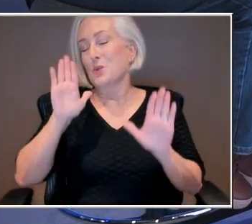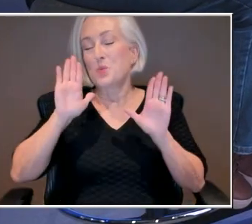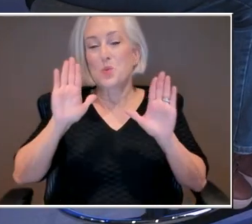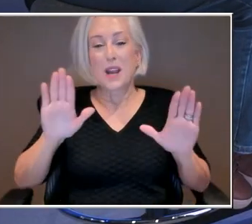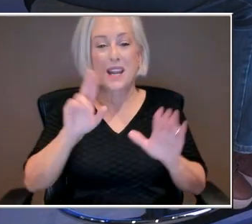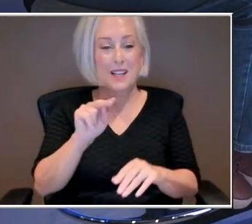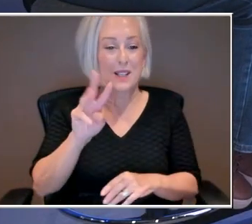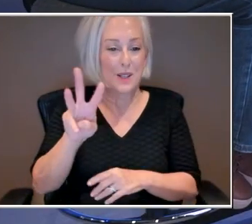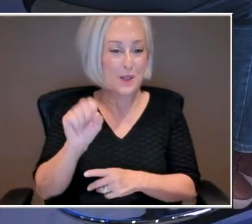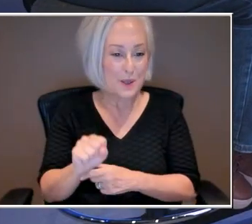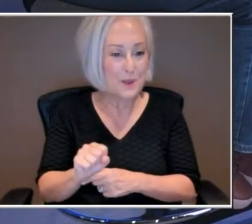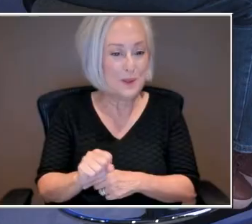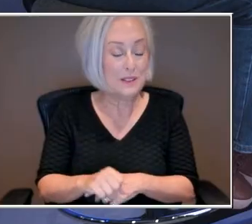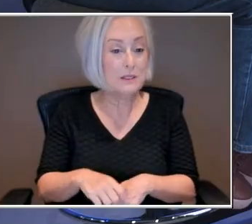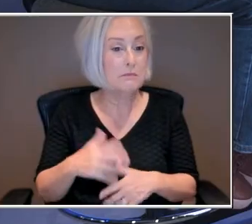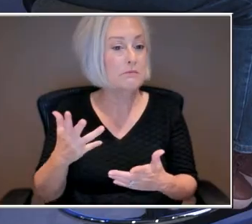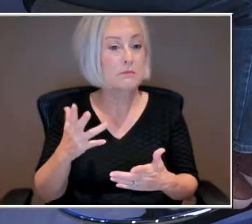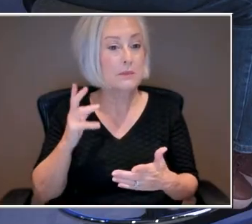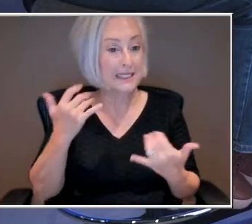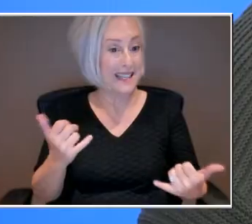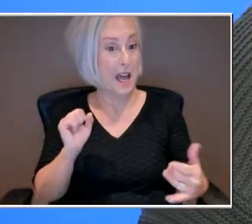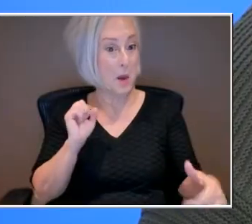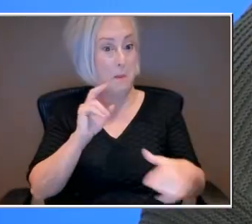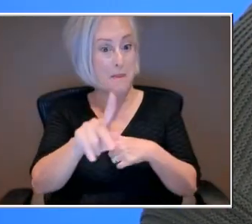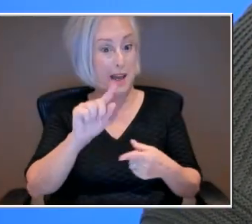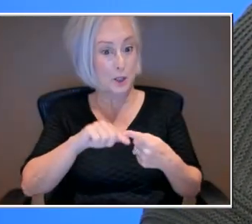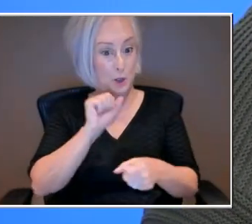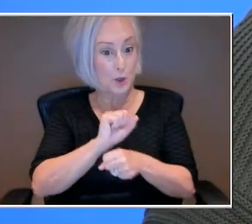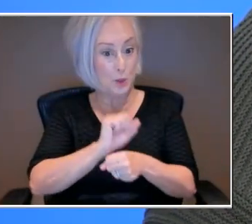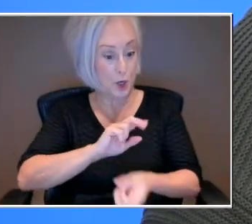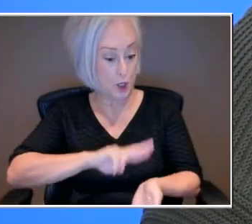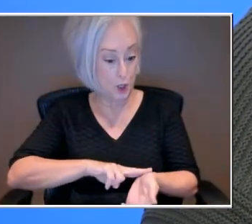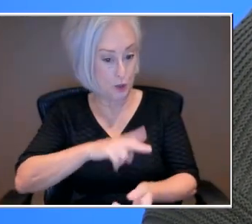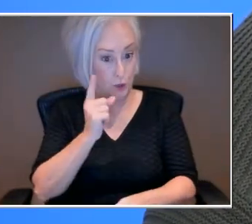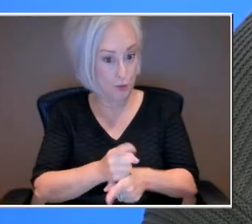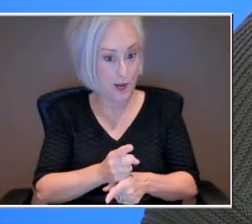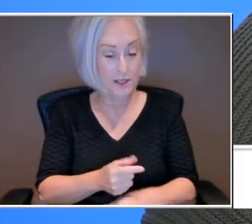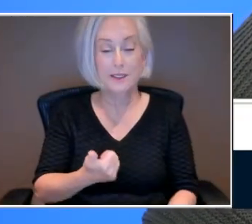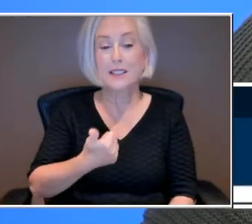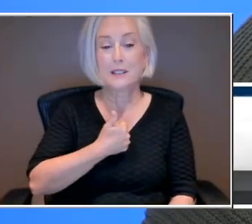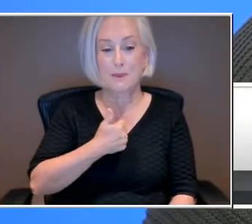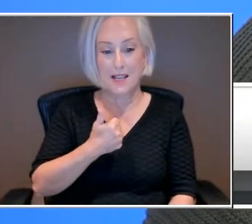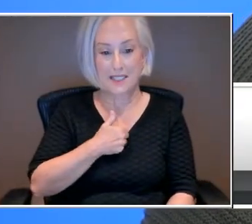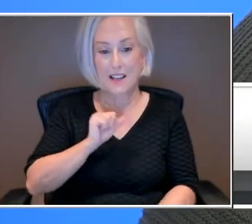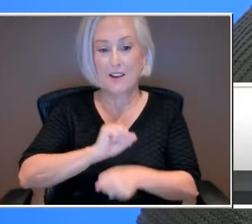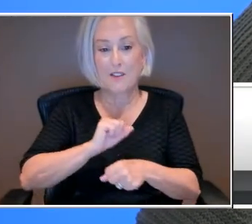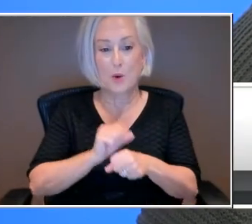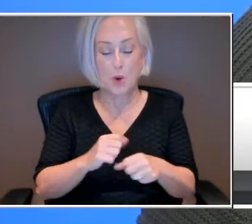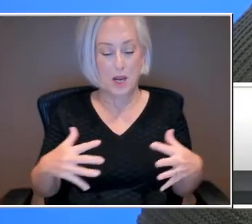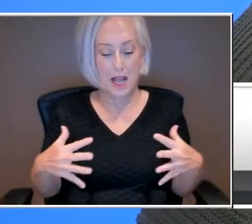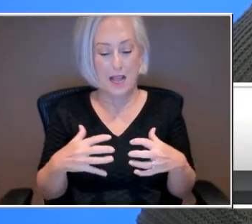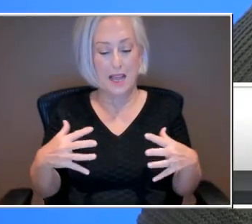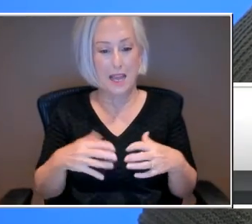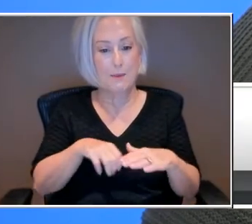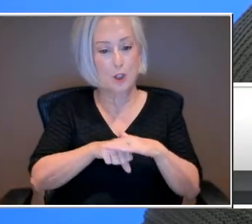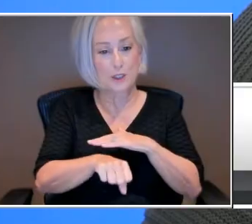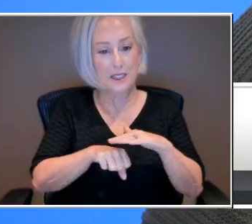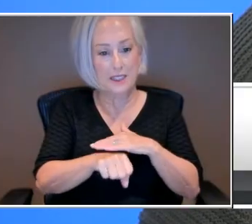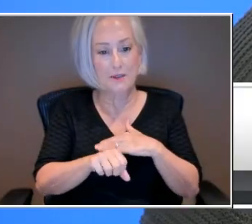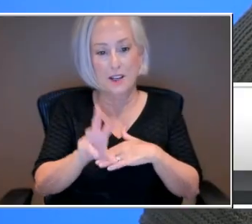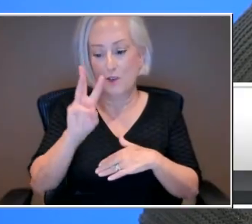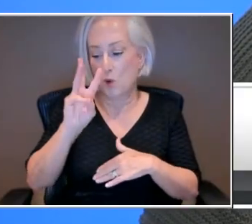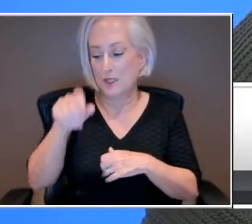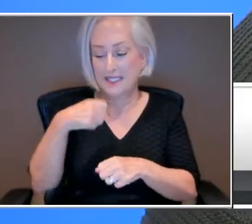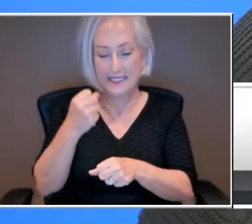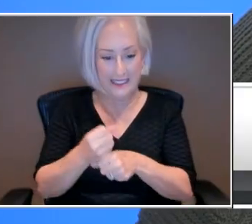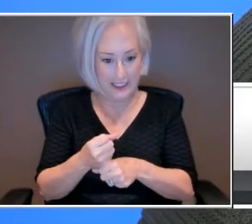to be back to work as a nurse, right? Yes. I've worked in labor and delivery for 6 years, and I think it's just always